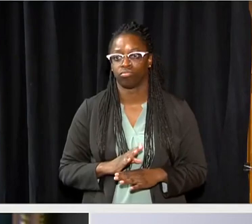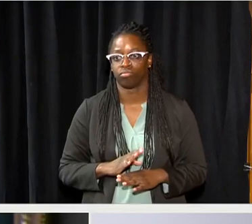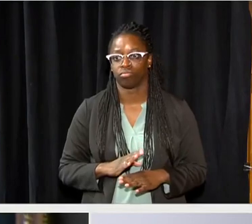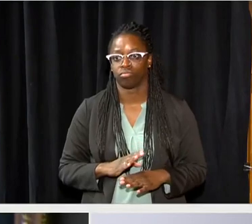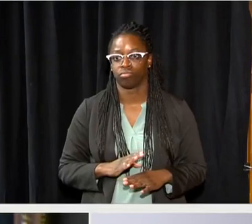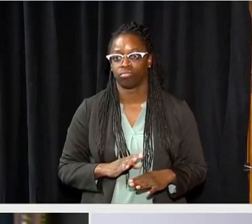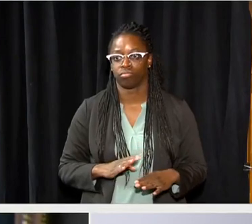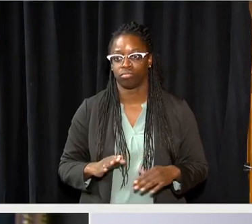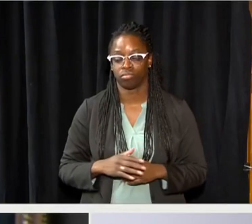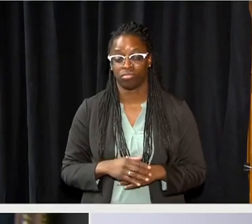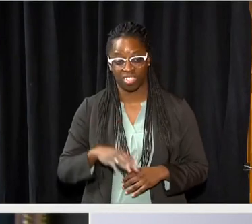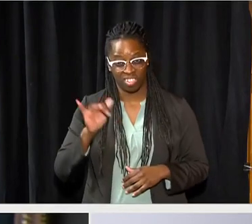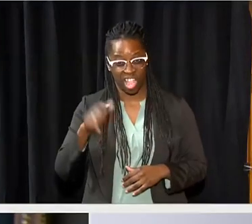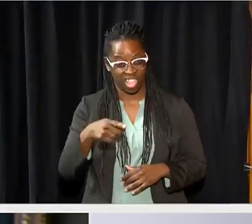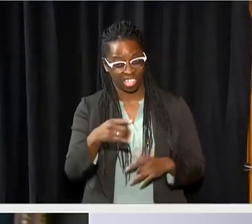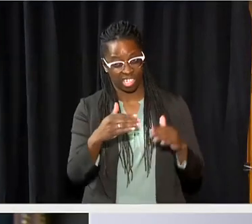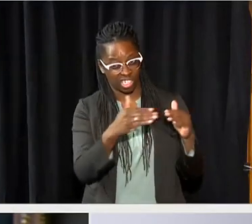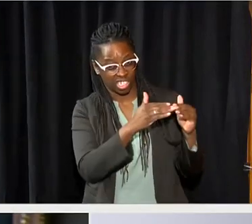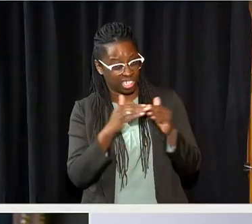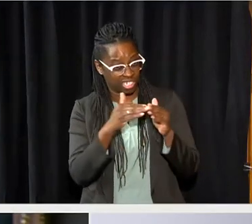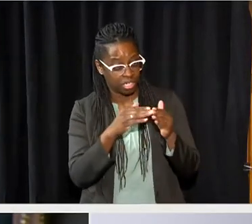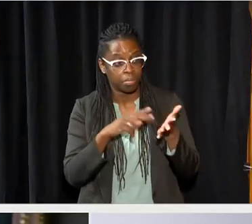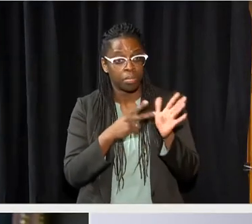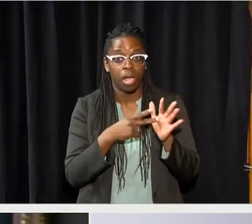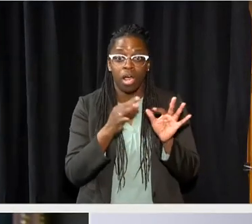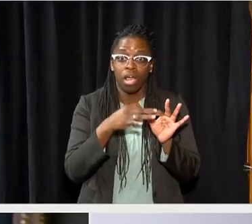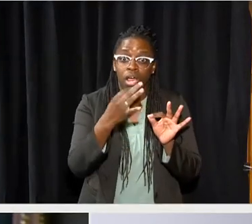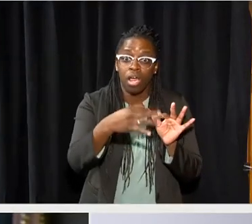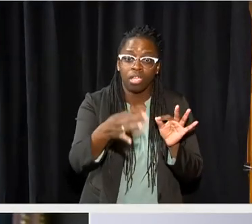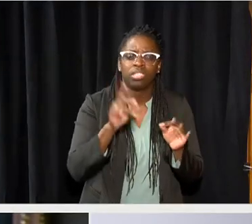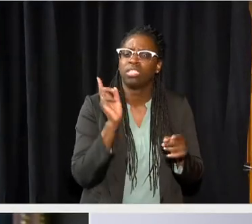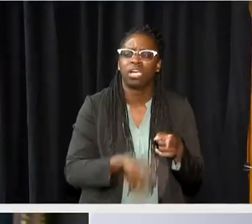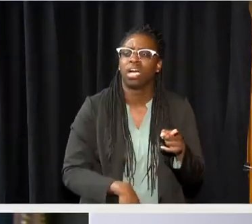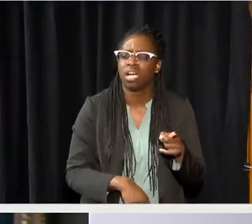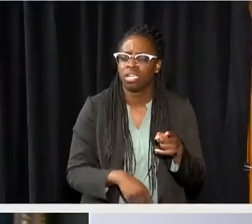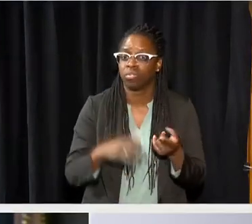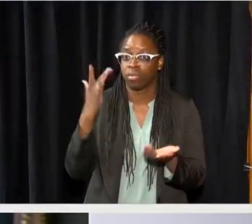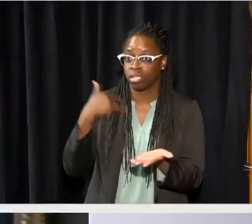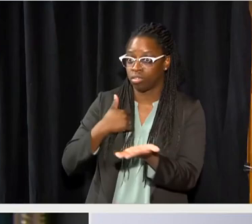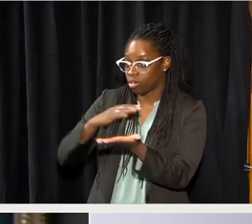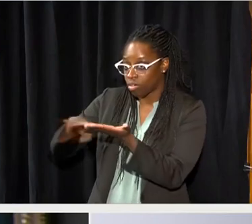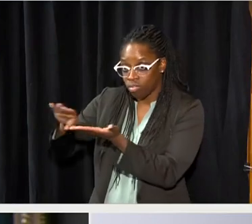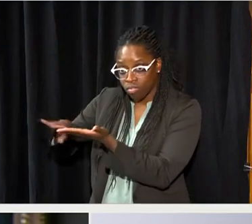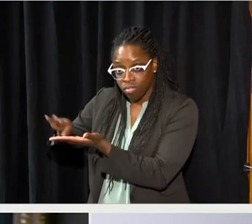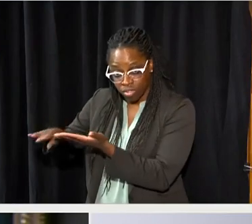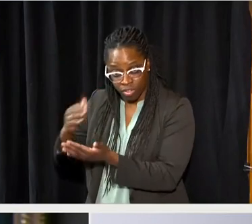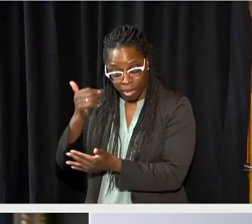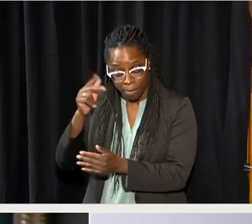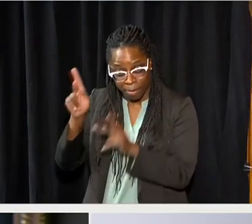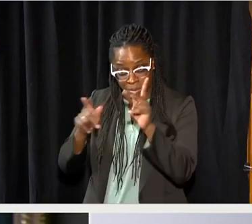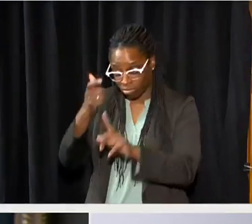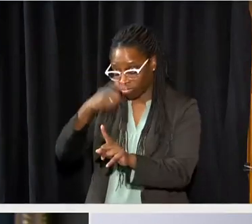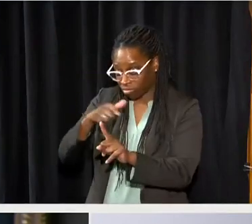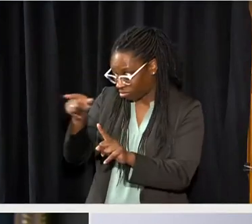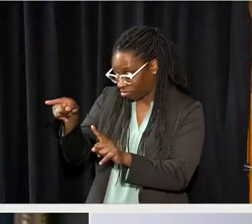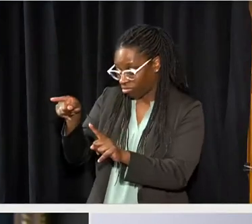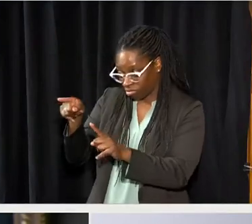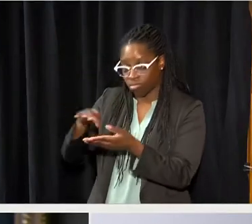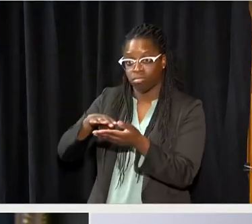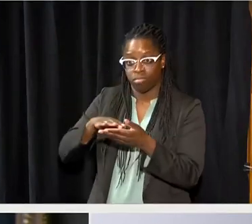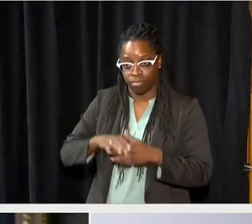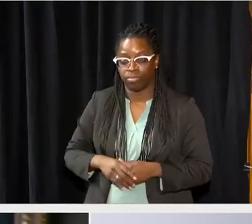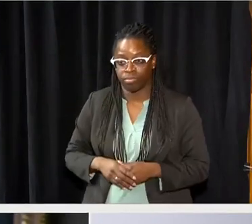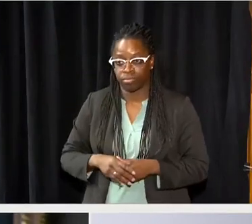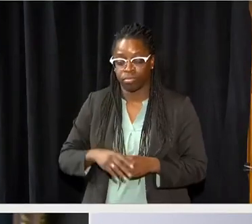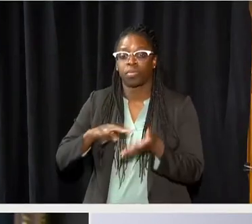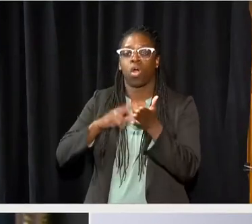And because justice can't wait, we pardoned 13 people in our first year in office, the first